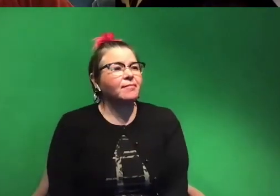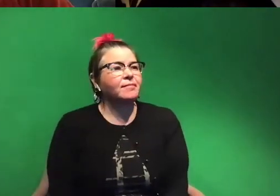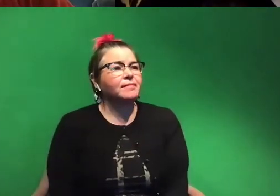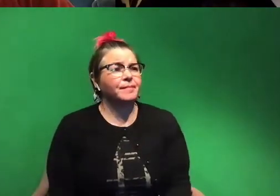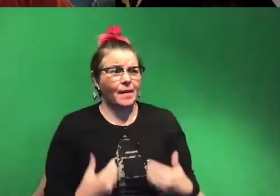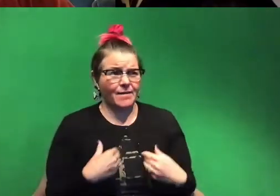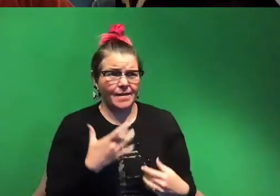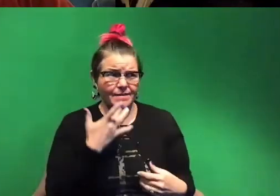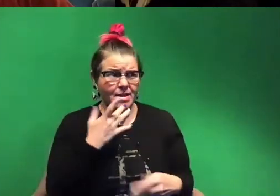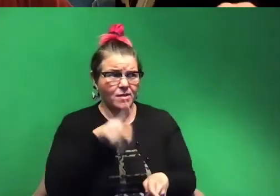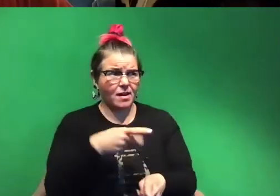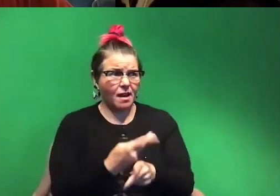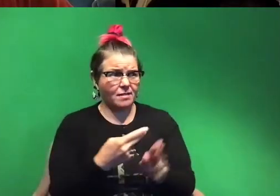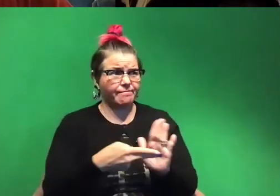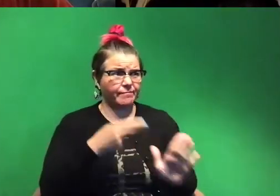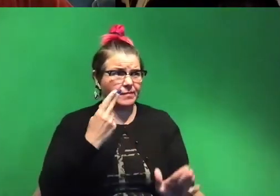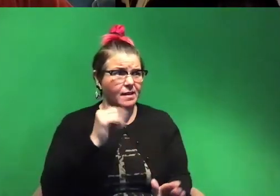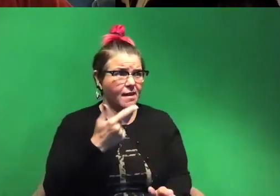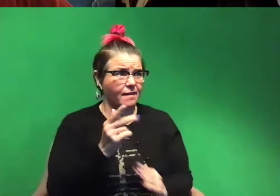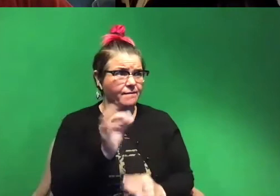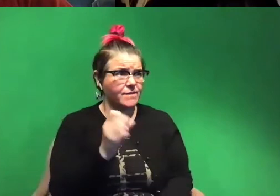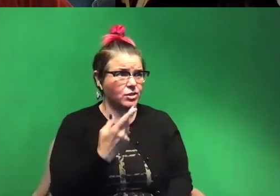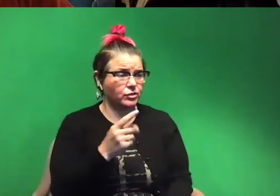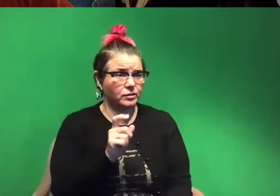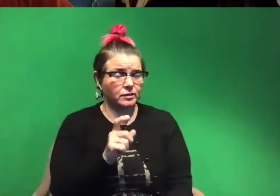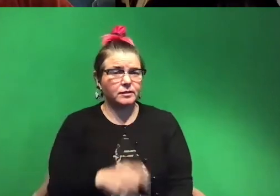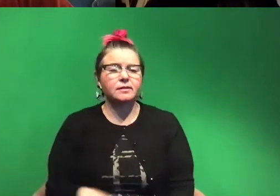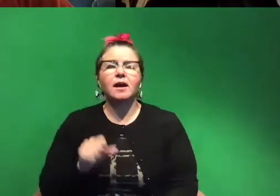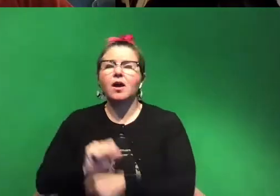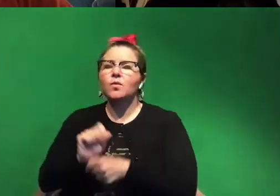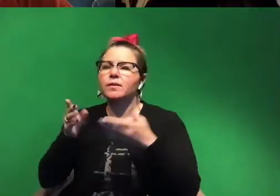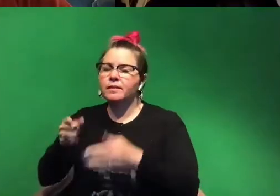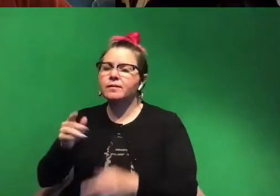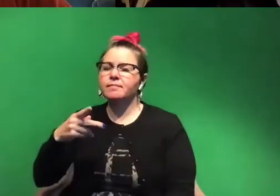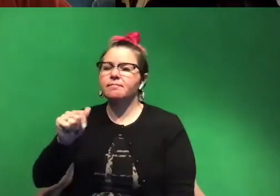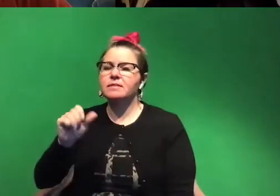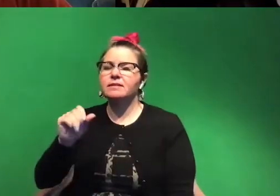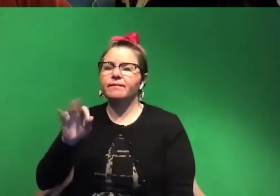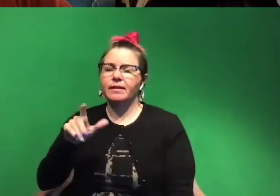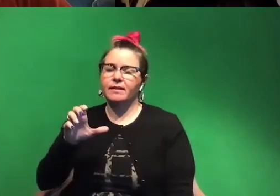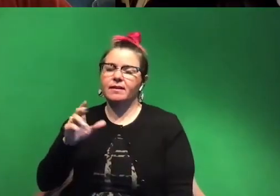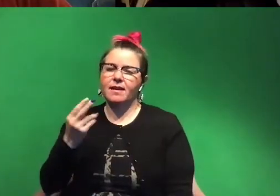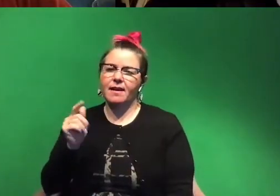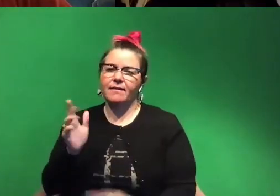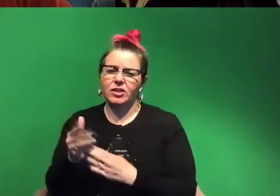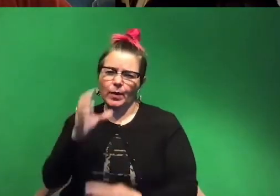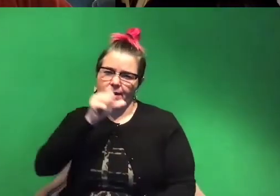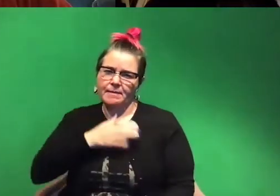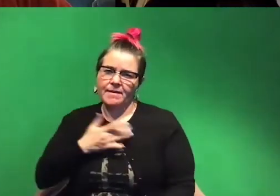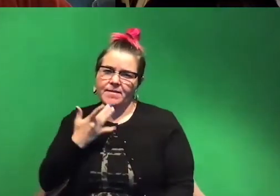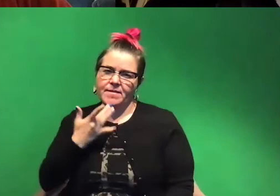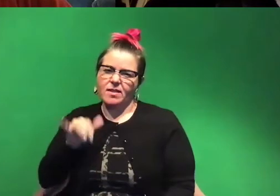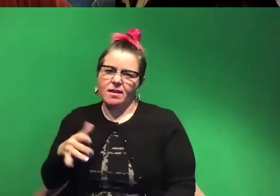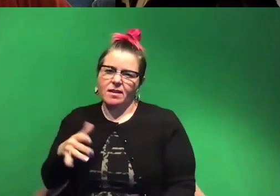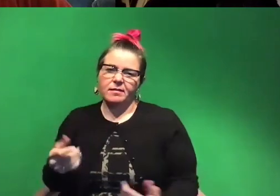favorite kind of hagfish? I worked mostly with the Pacific hagfish, so I guess they would be my favorite, but I